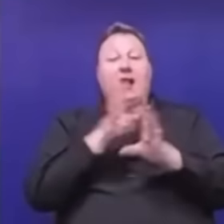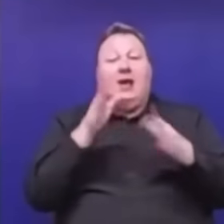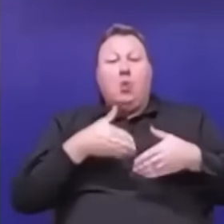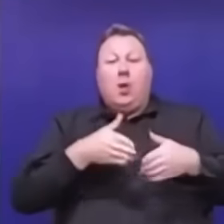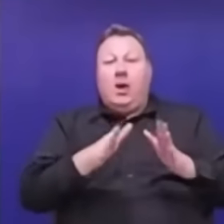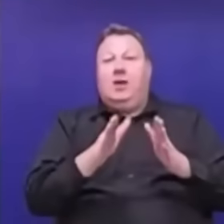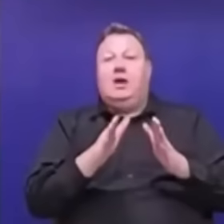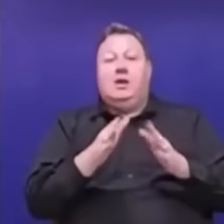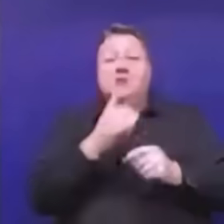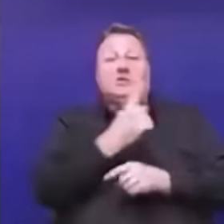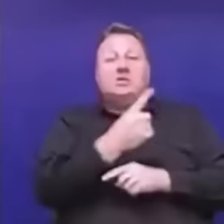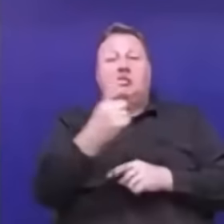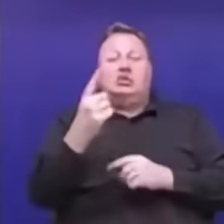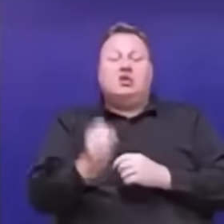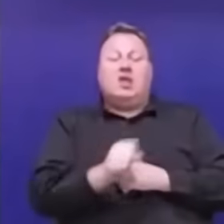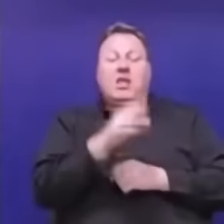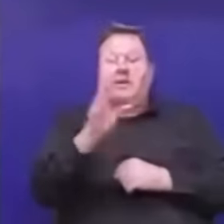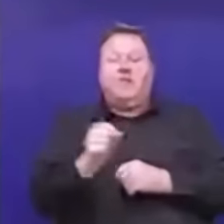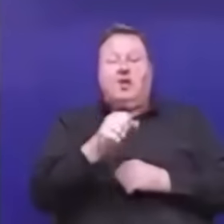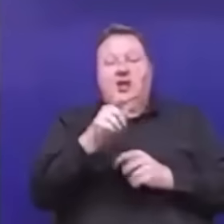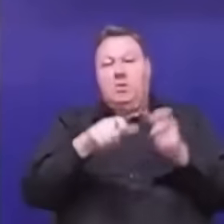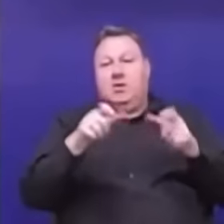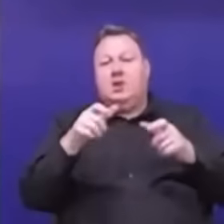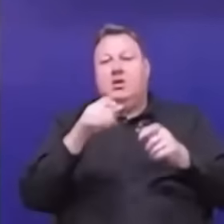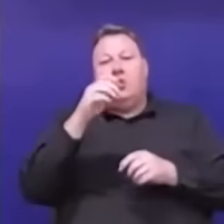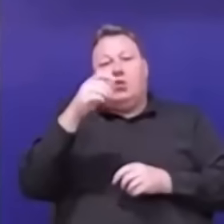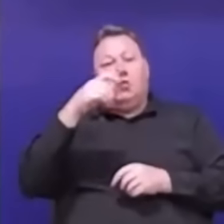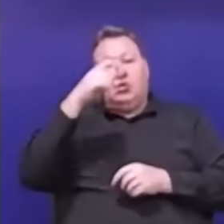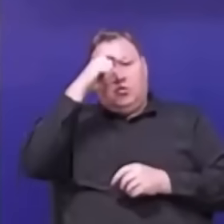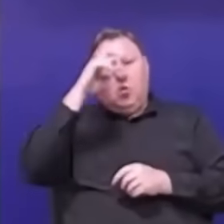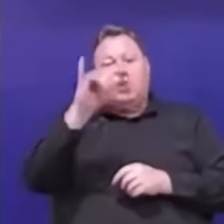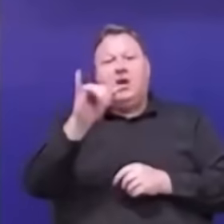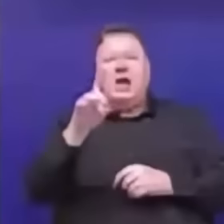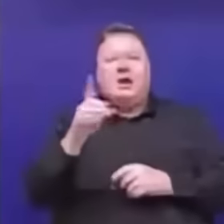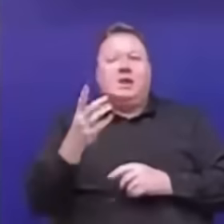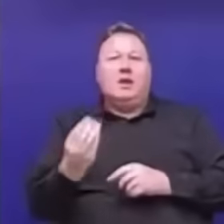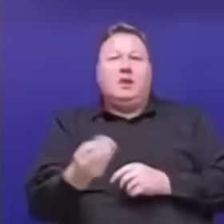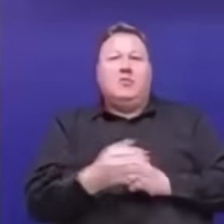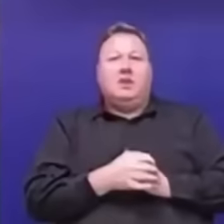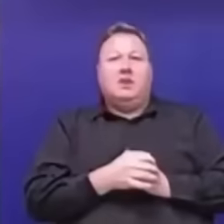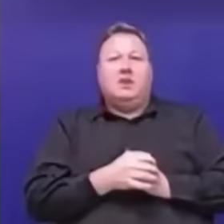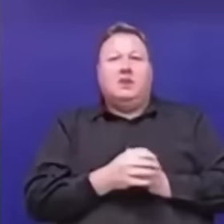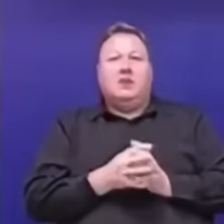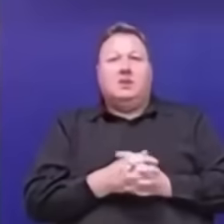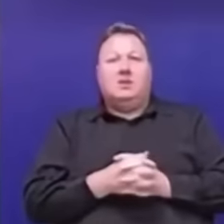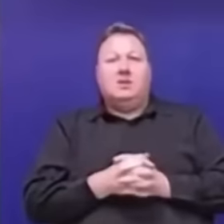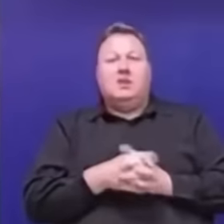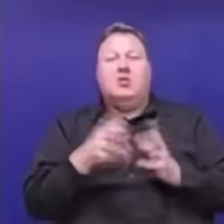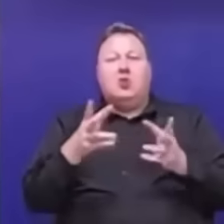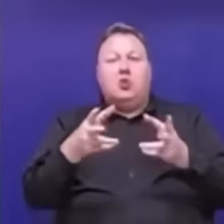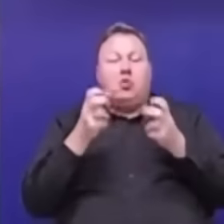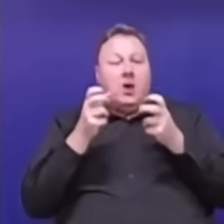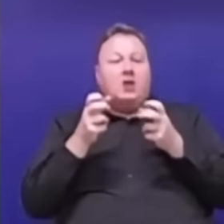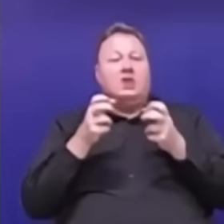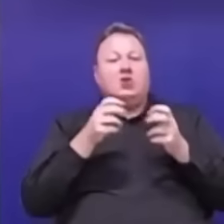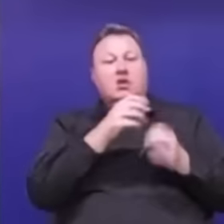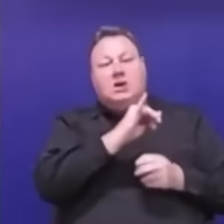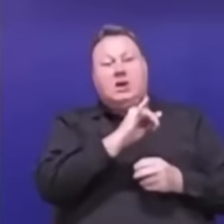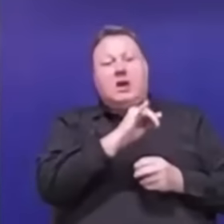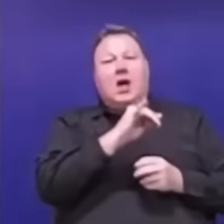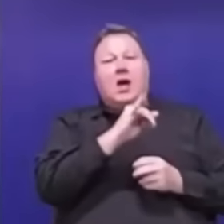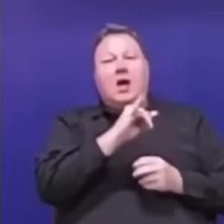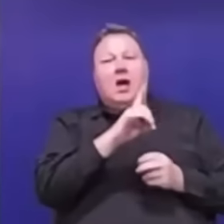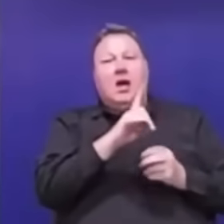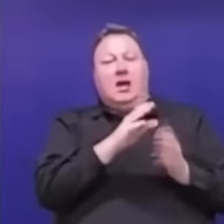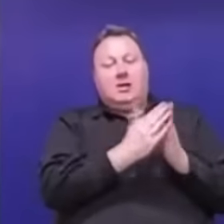every South African is able to switch to a Smart ID, which will enable us to finally end the recognition of the Green ID book as a